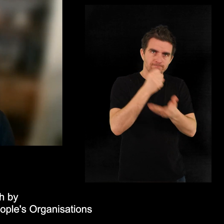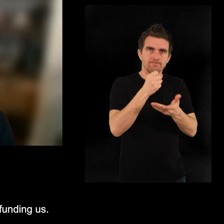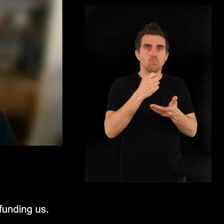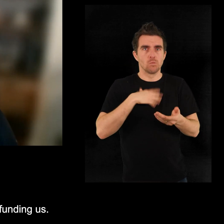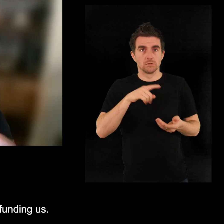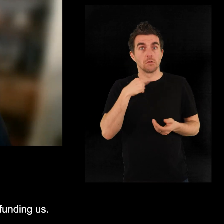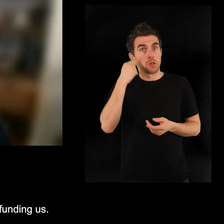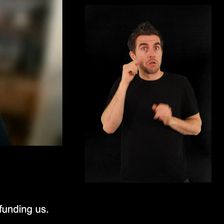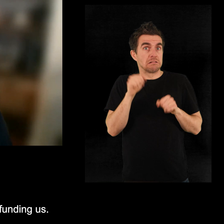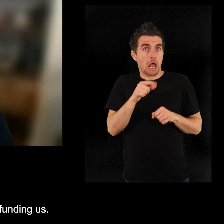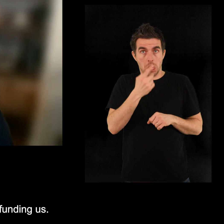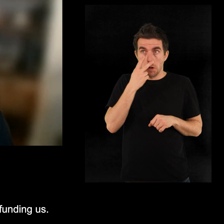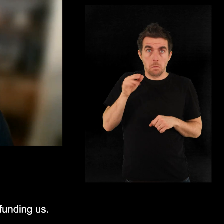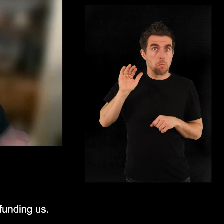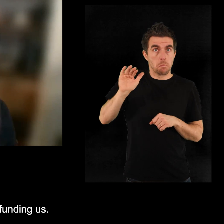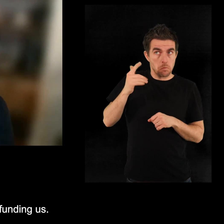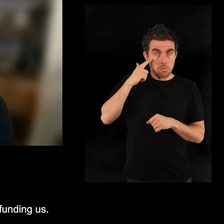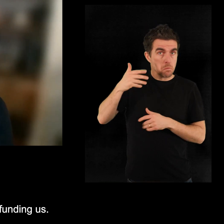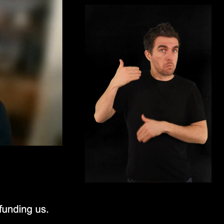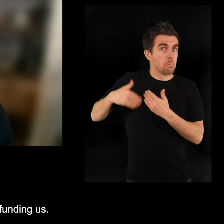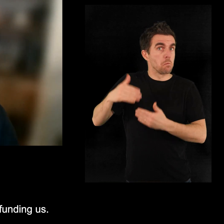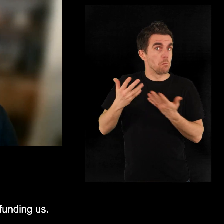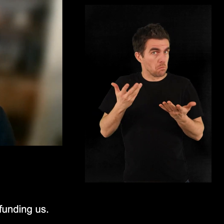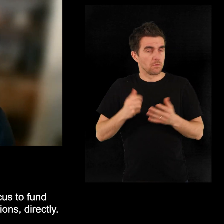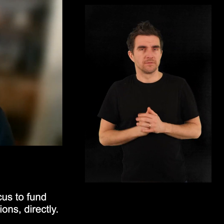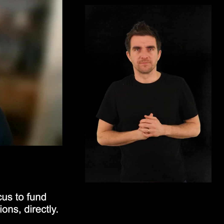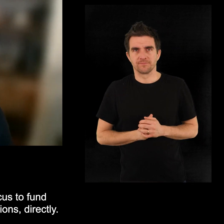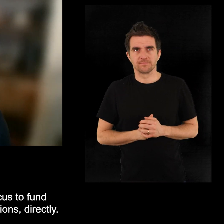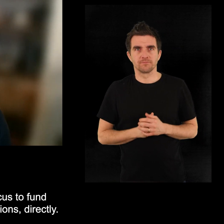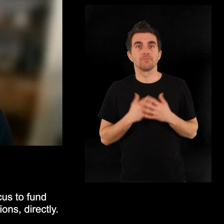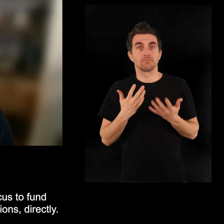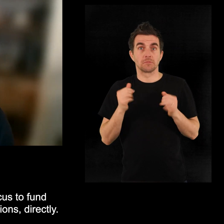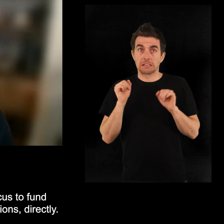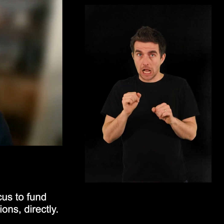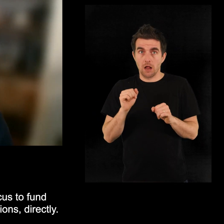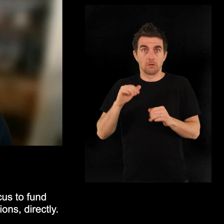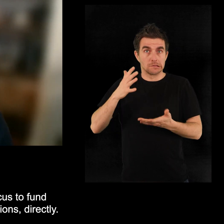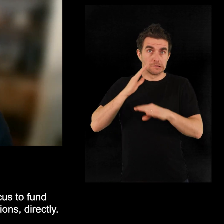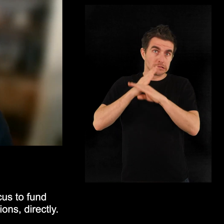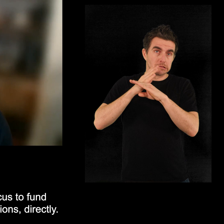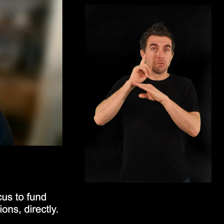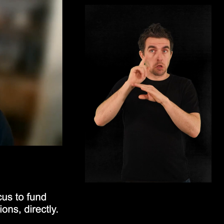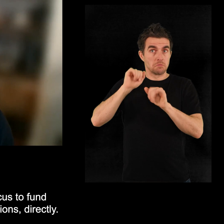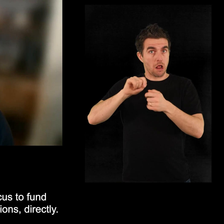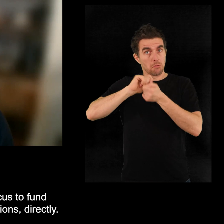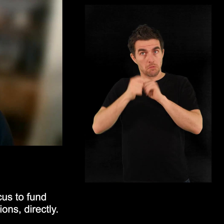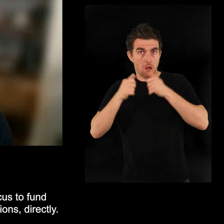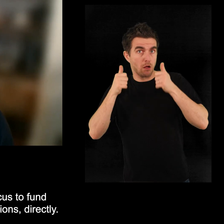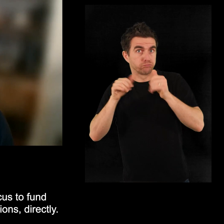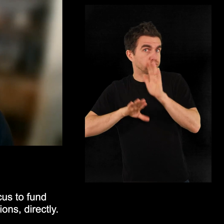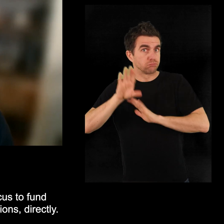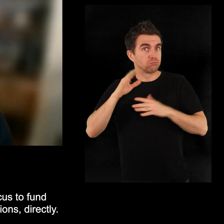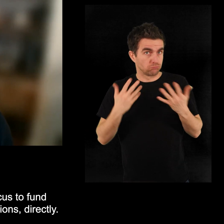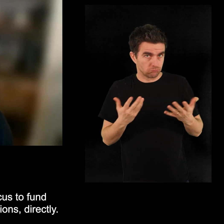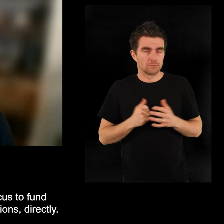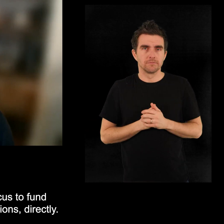Organisation saying, you're funding all the NGOs, you should be funding us. And they have shifted in their focus to fund disabled